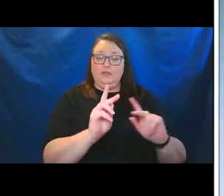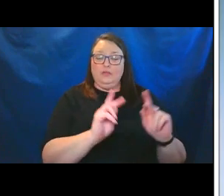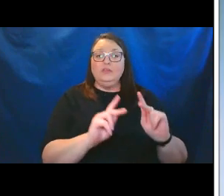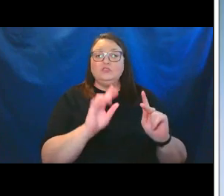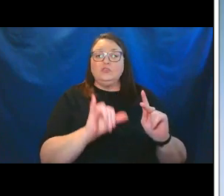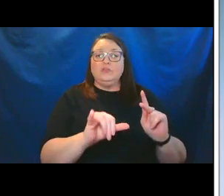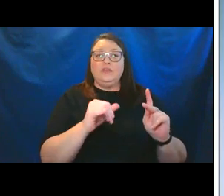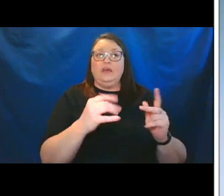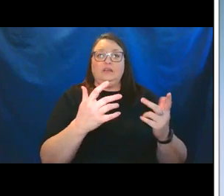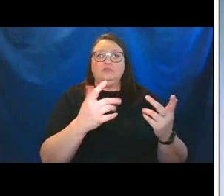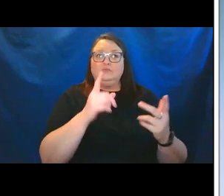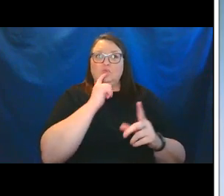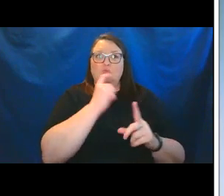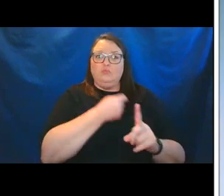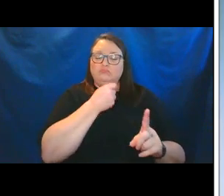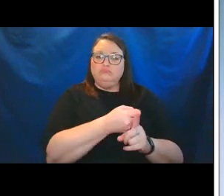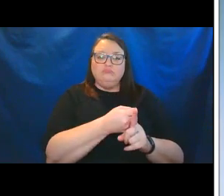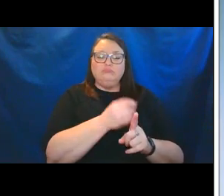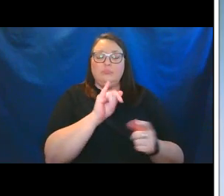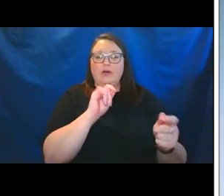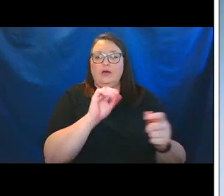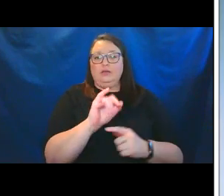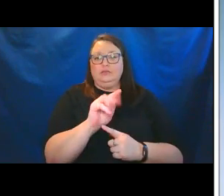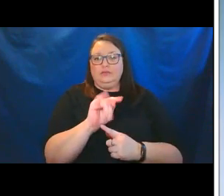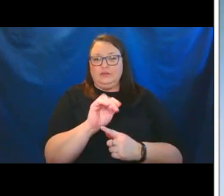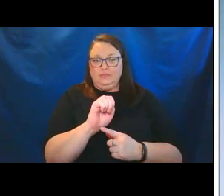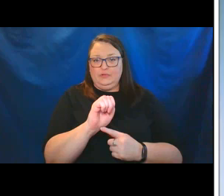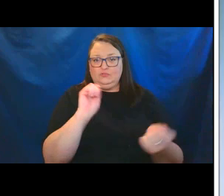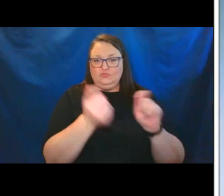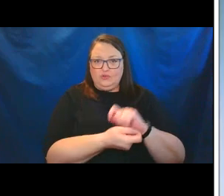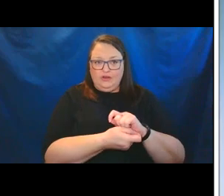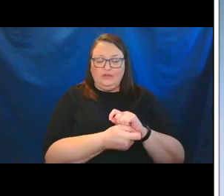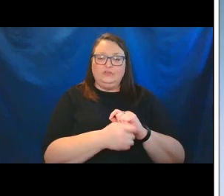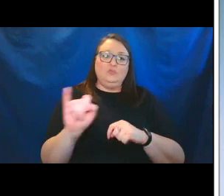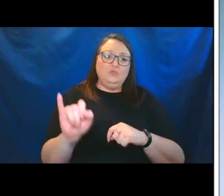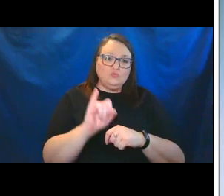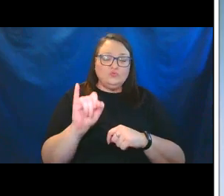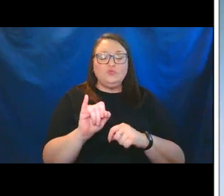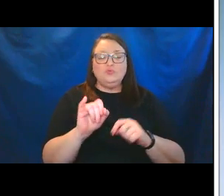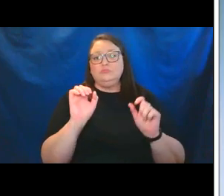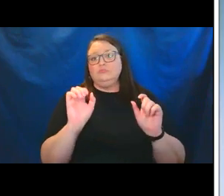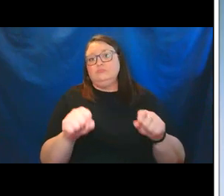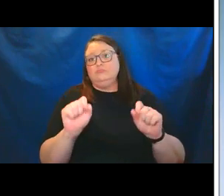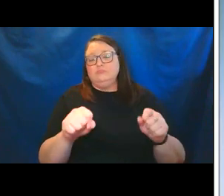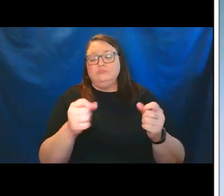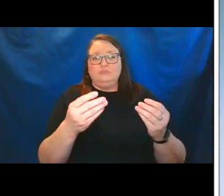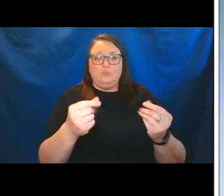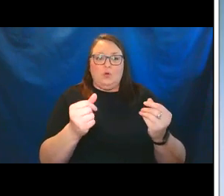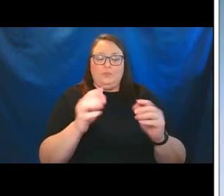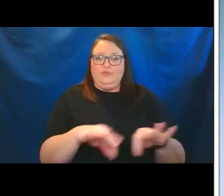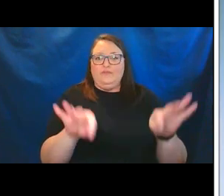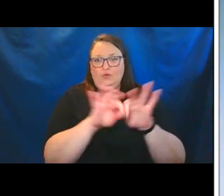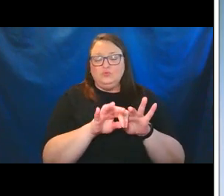so impacted by these changes in the climate, the insurance, and potentially the property values.